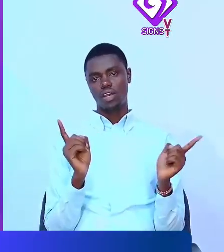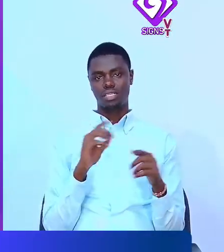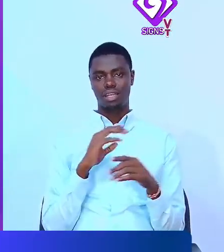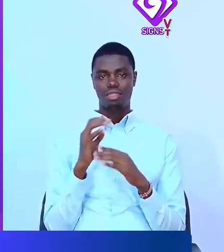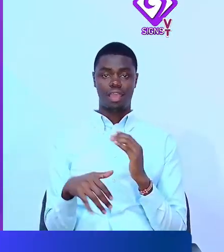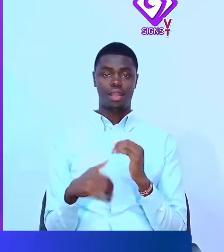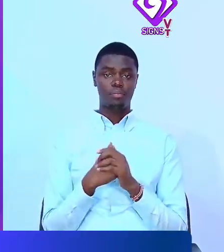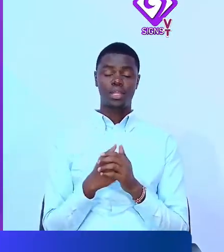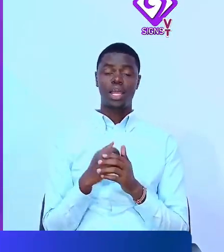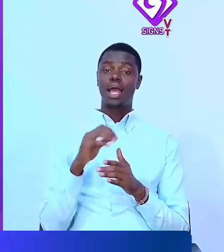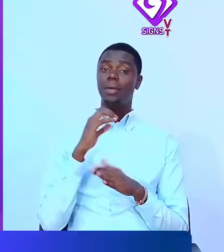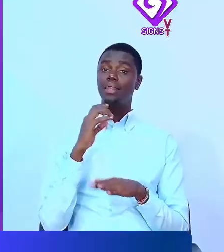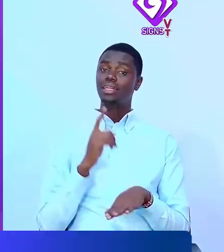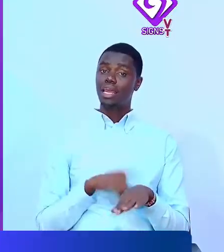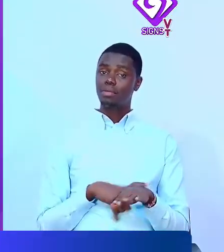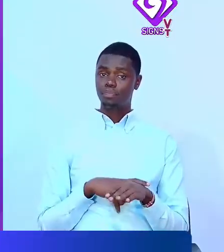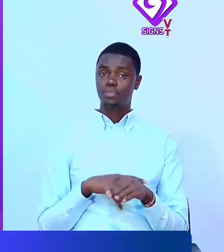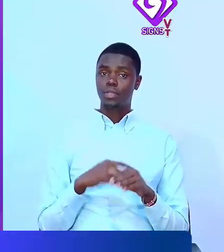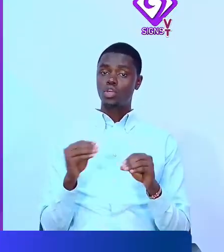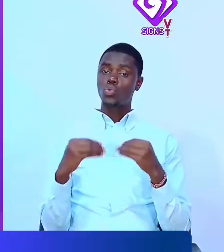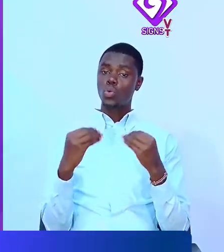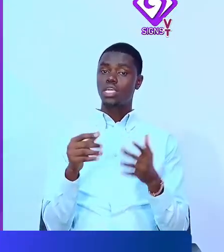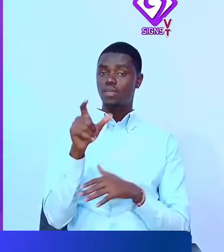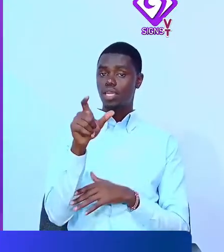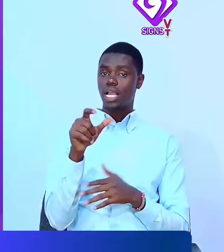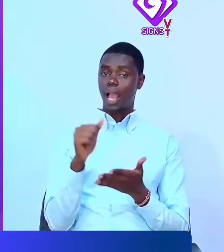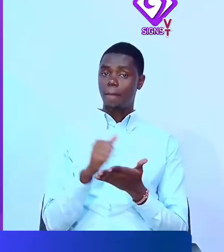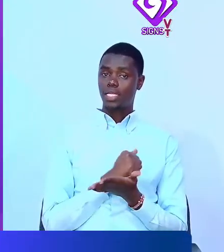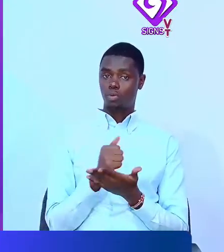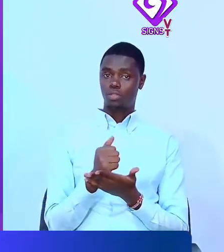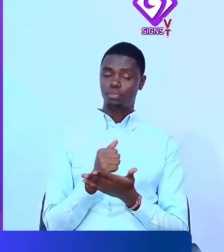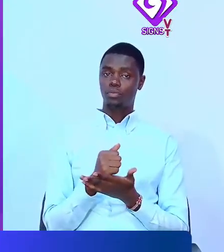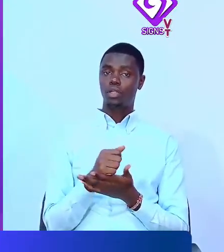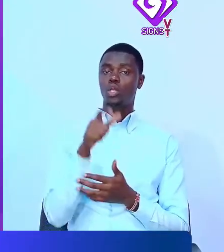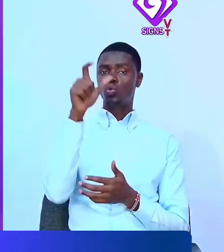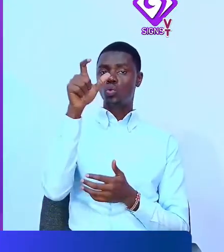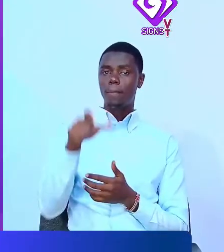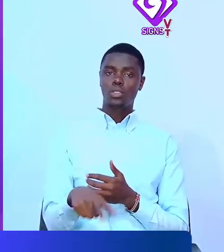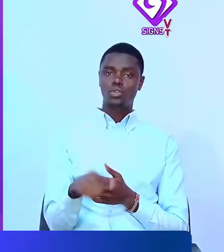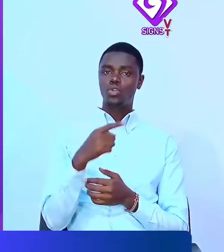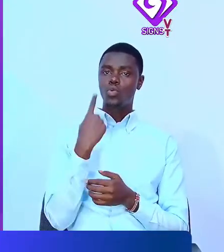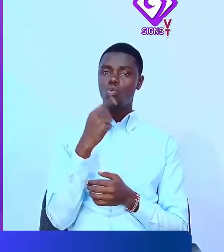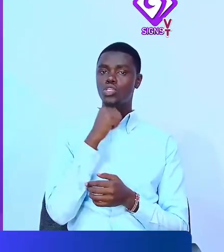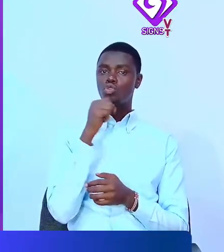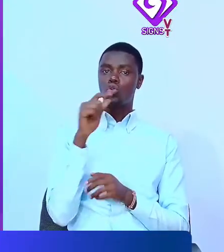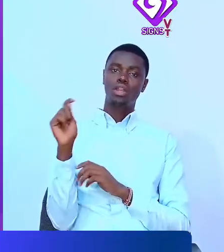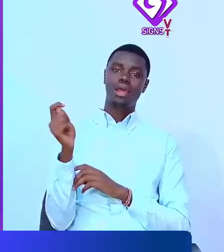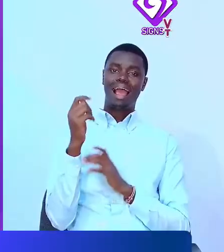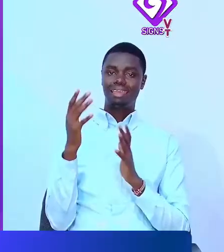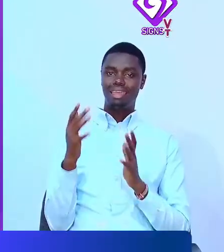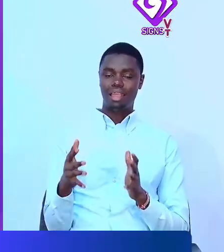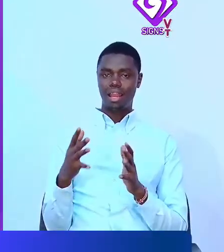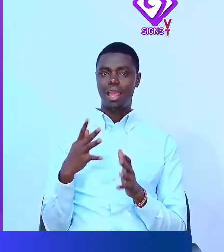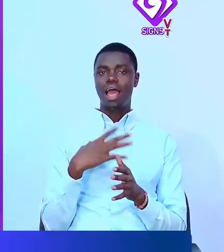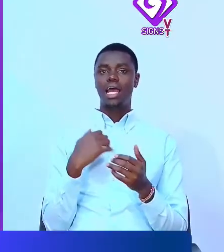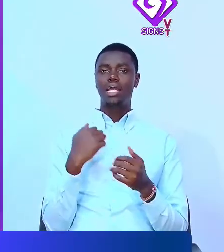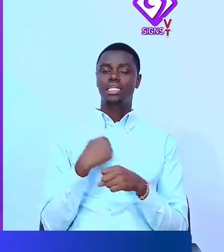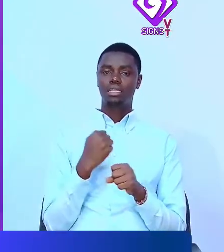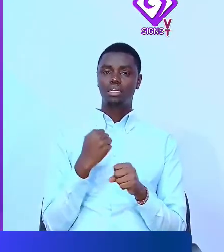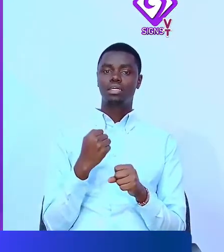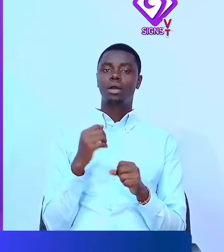end. Because by the time you are giving this passport to somebody who is not a Kenyan, endangering